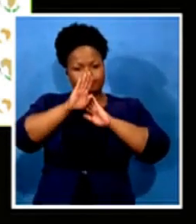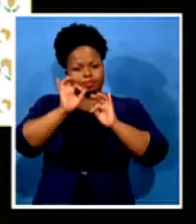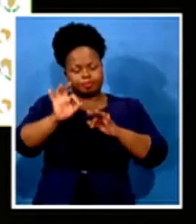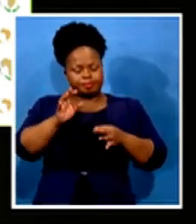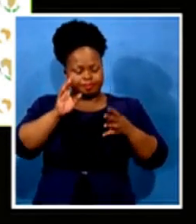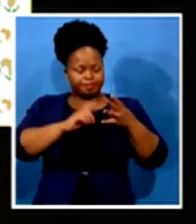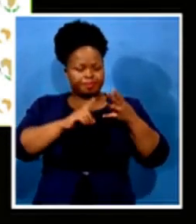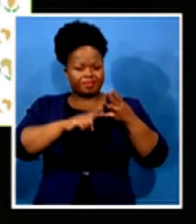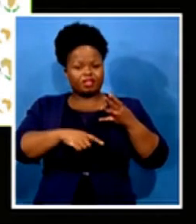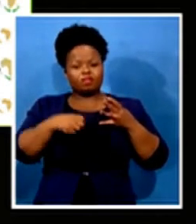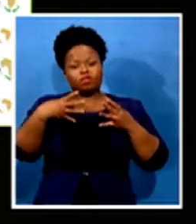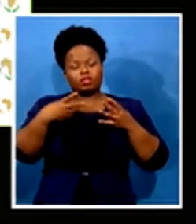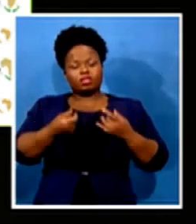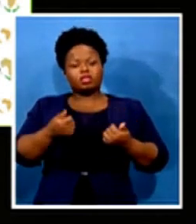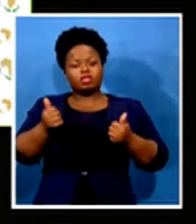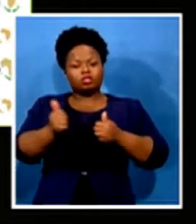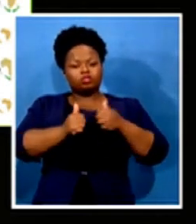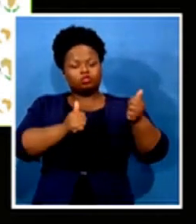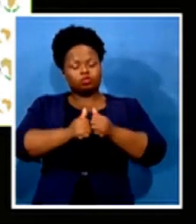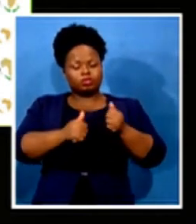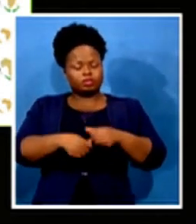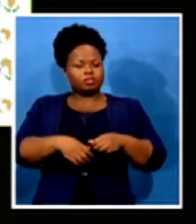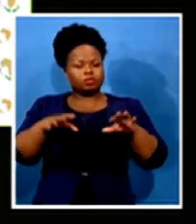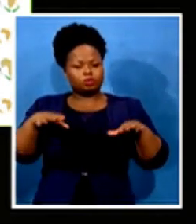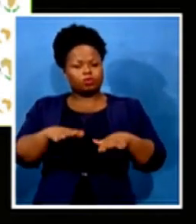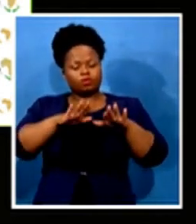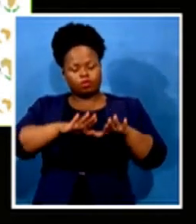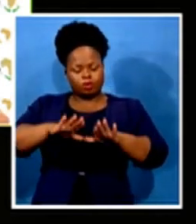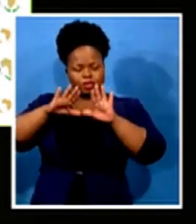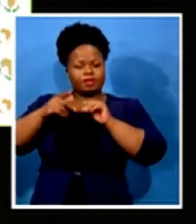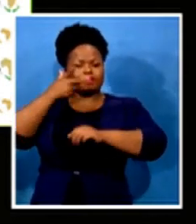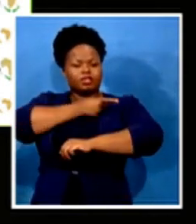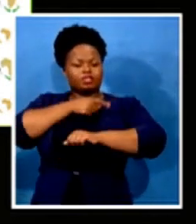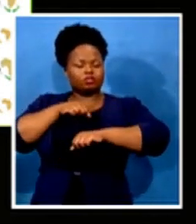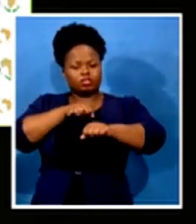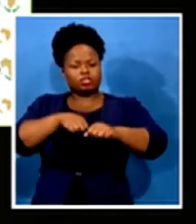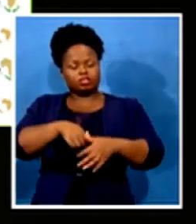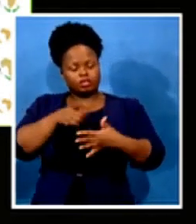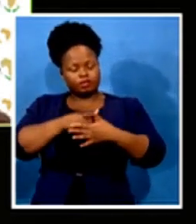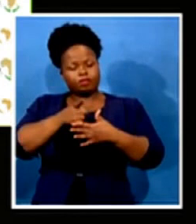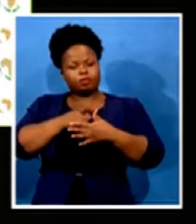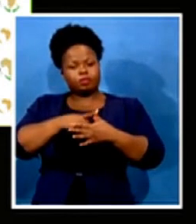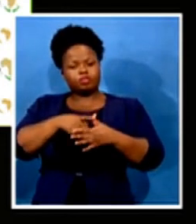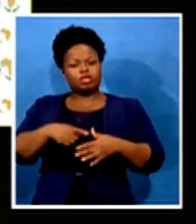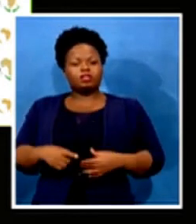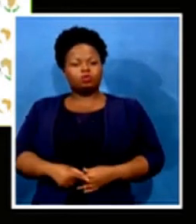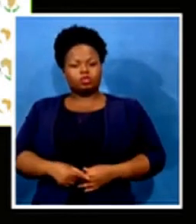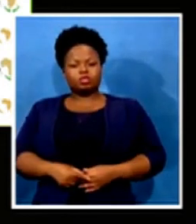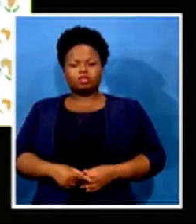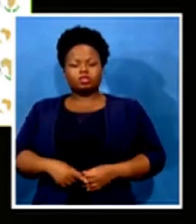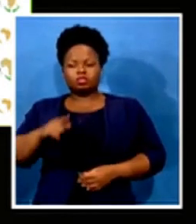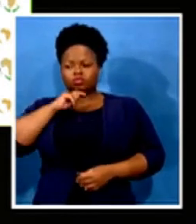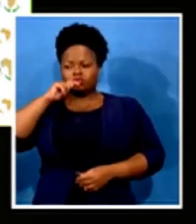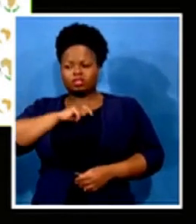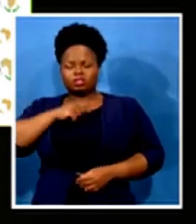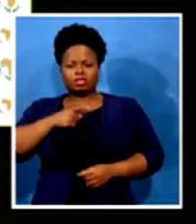continental vaccine strategy. And then fifthly, the trusted travel platform. Those are all initiatives that require that we work together as